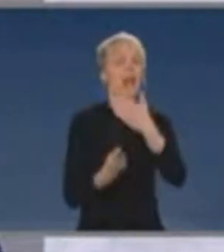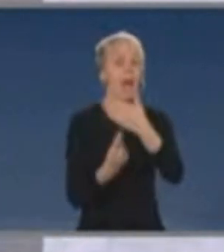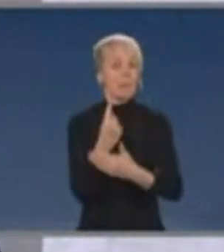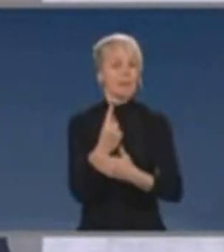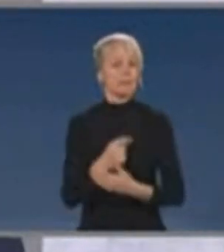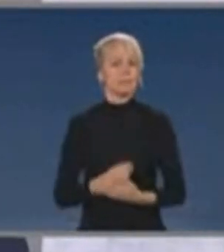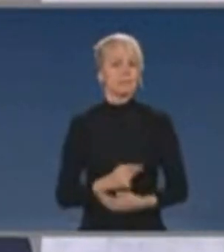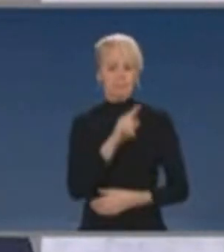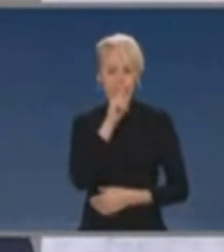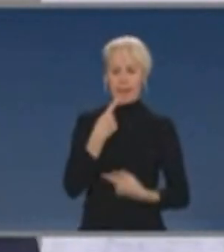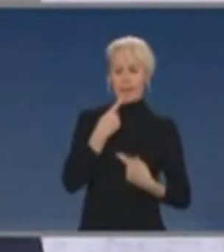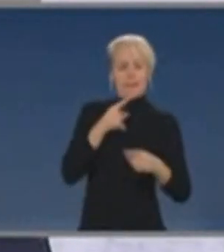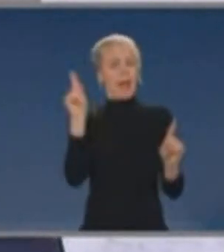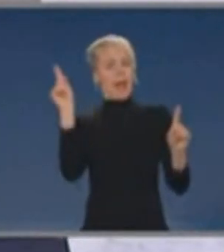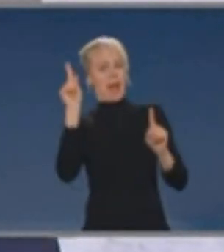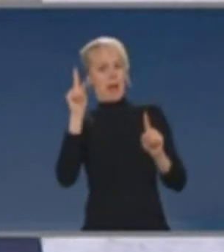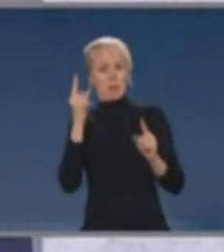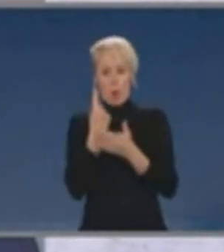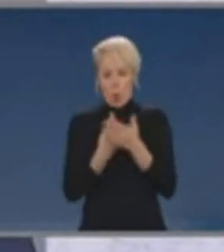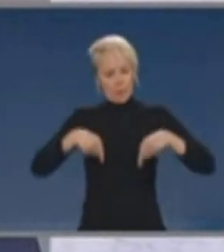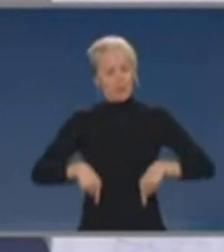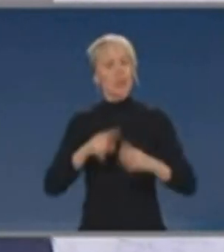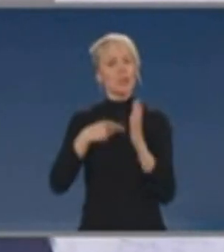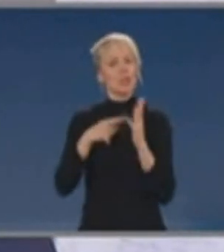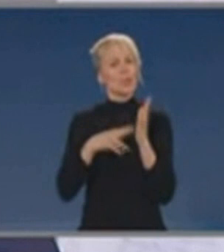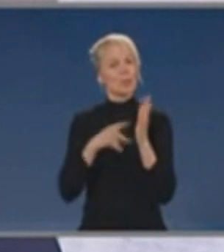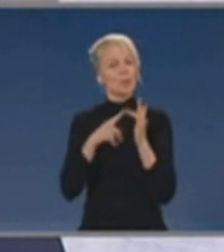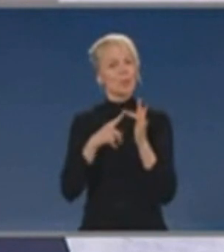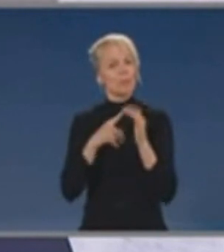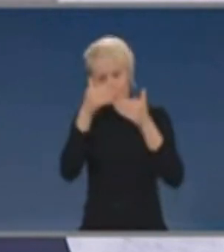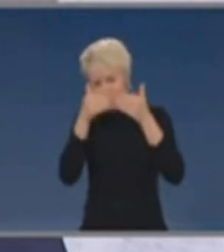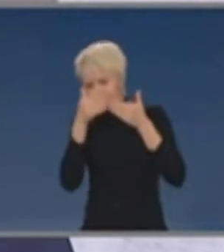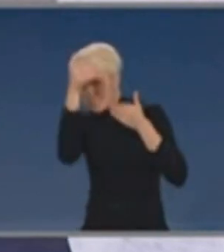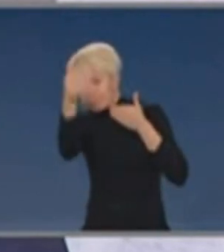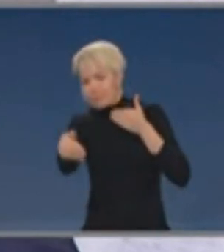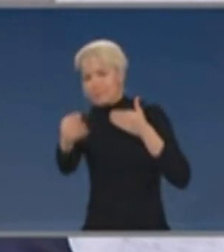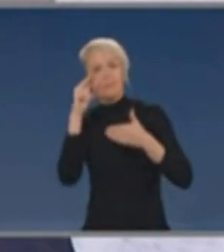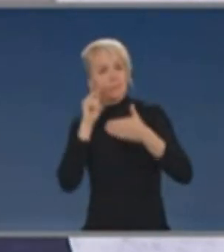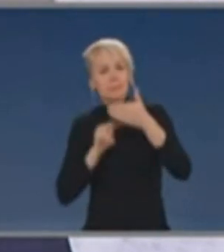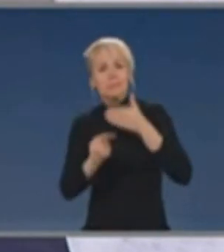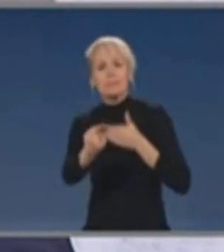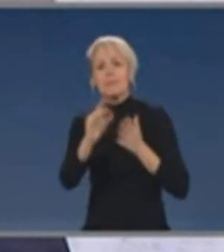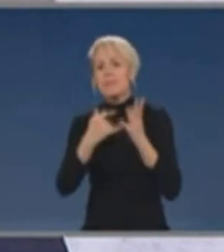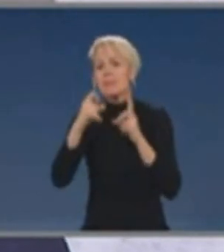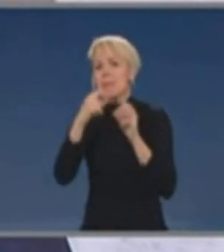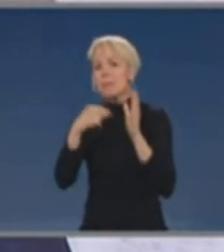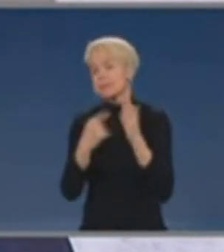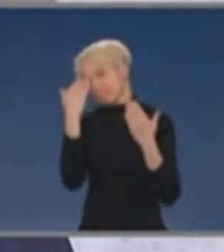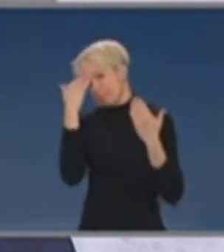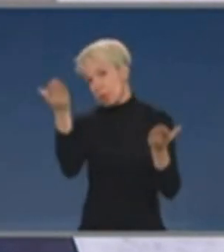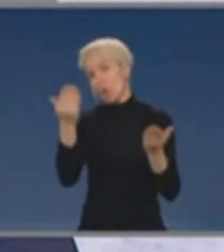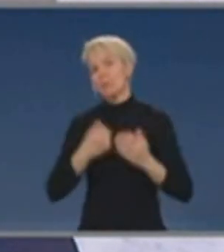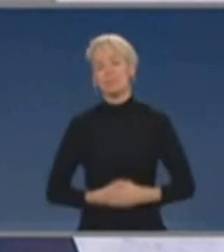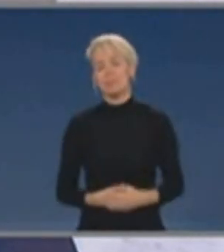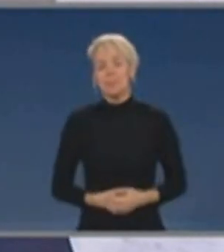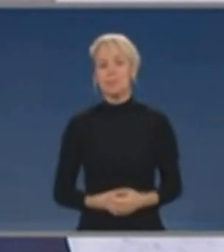going to preempt that. I mean, we're in June. We're talking about something post-September, and one of the things I hope